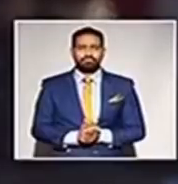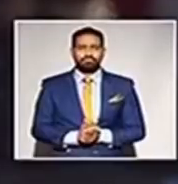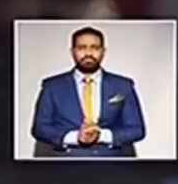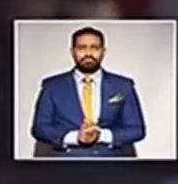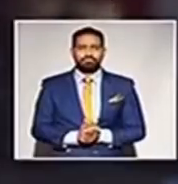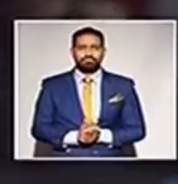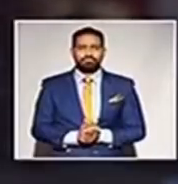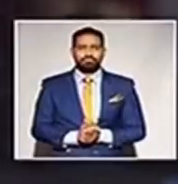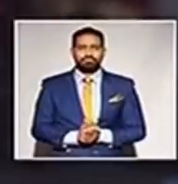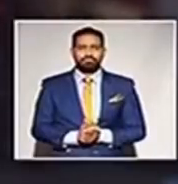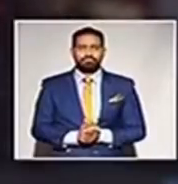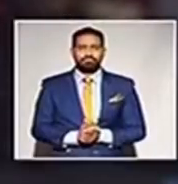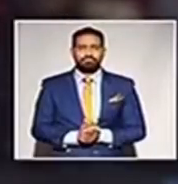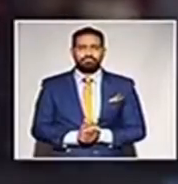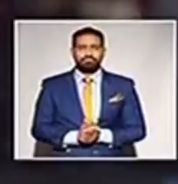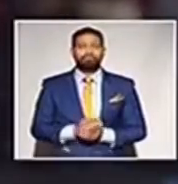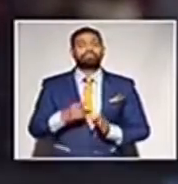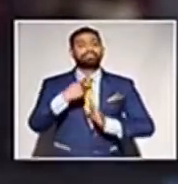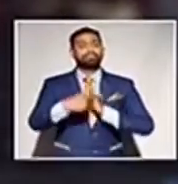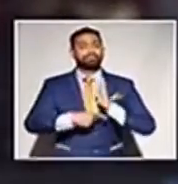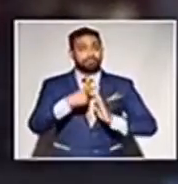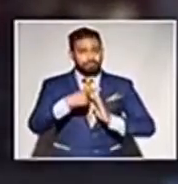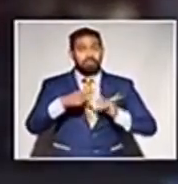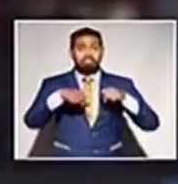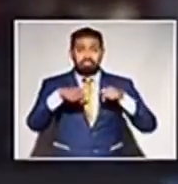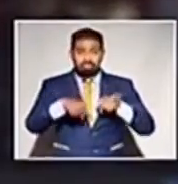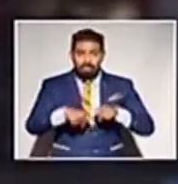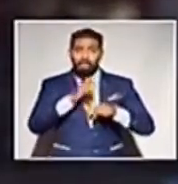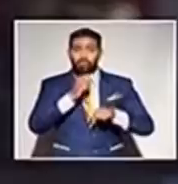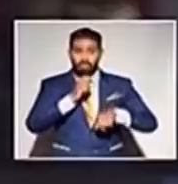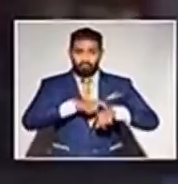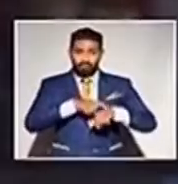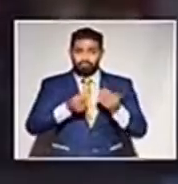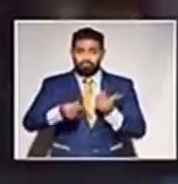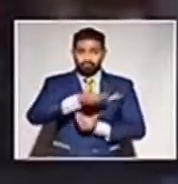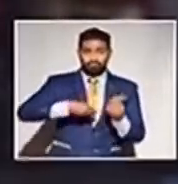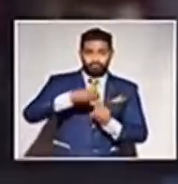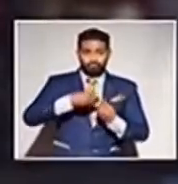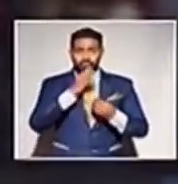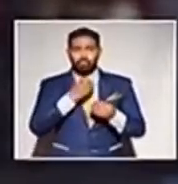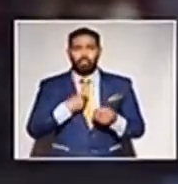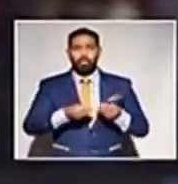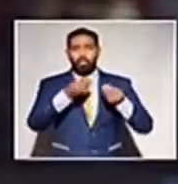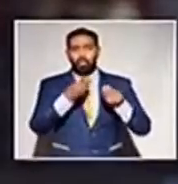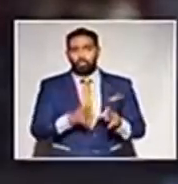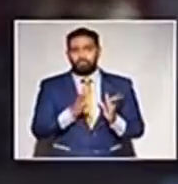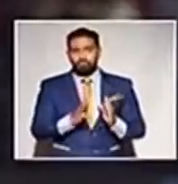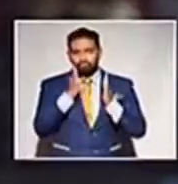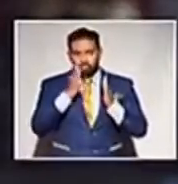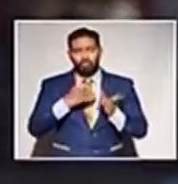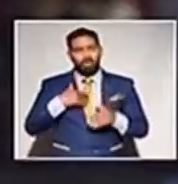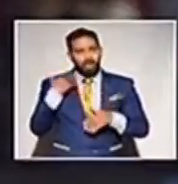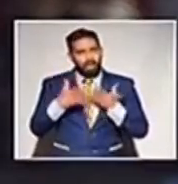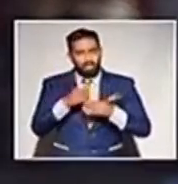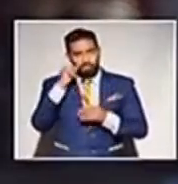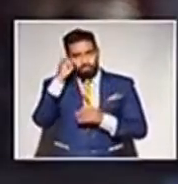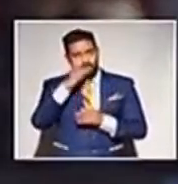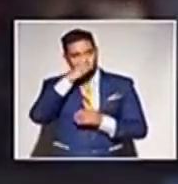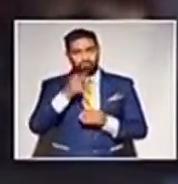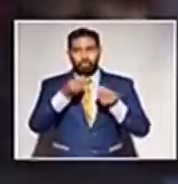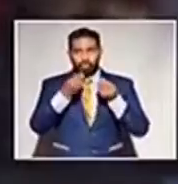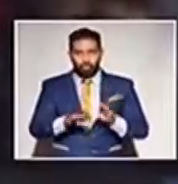Sri Lanka's current economic crisis is one that grew gradually over several months. It is a crisis that News